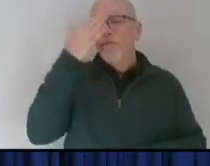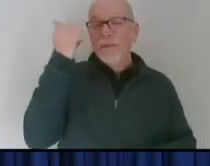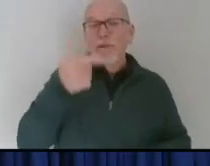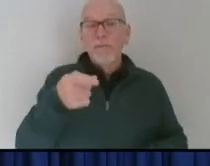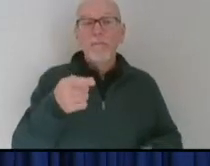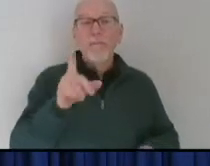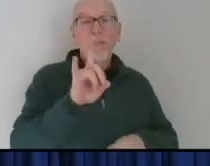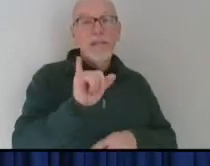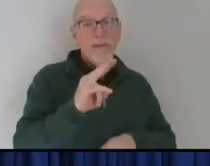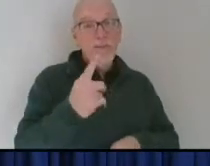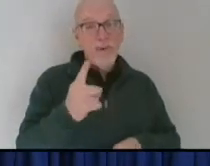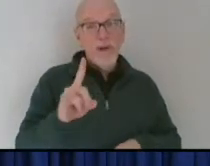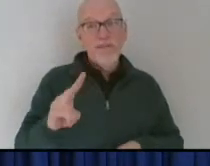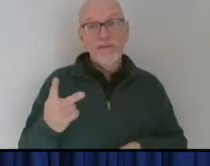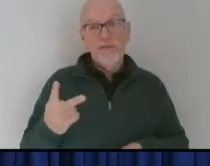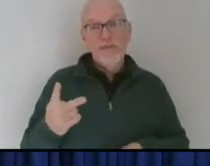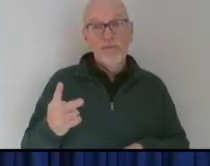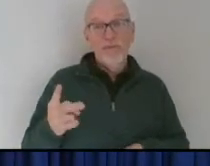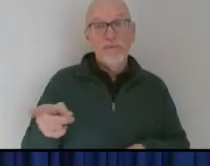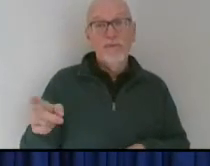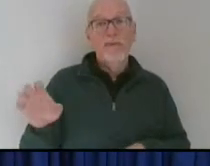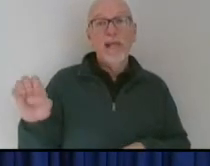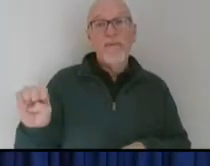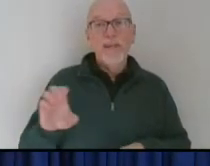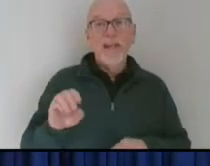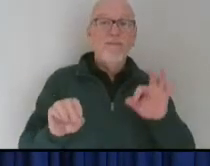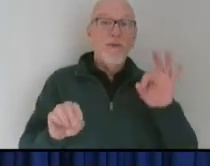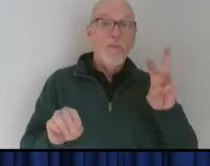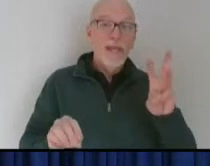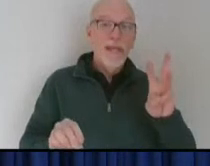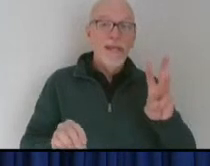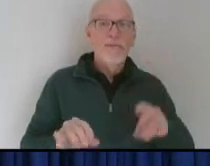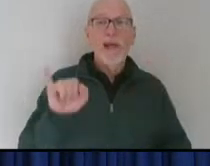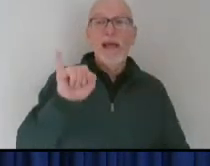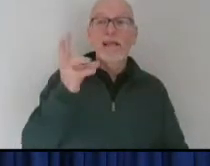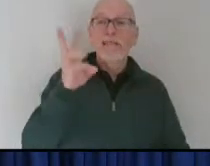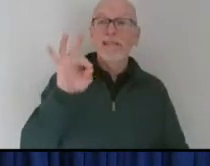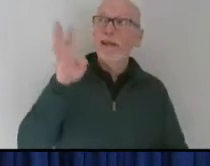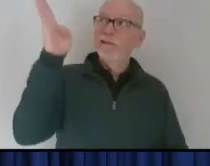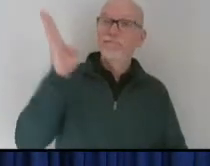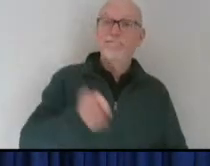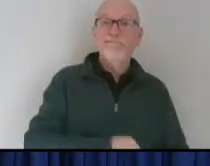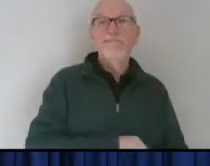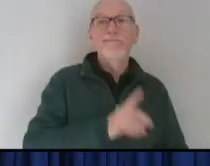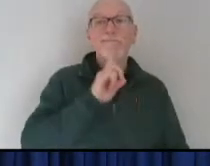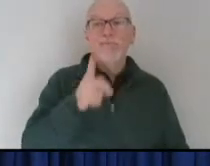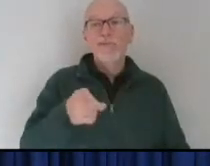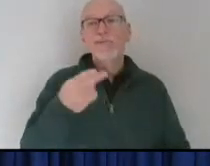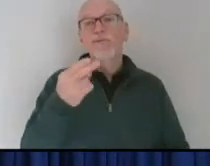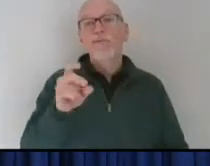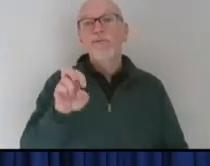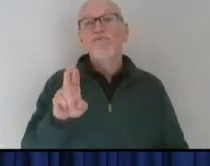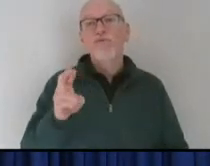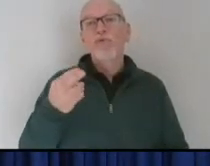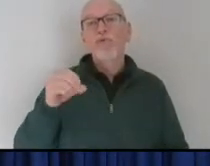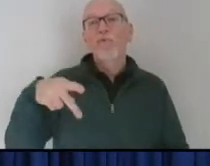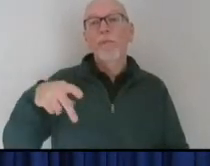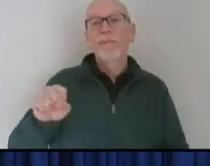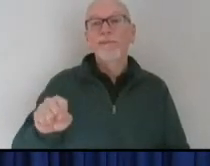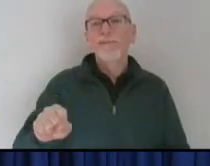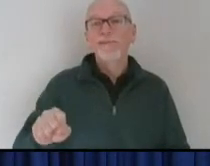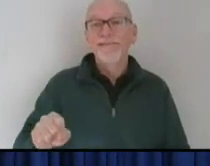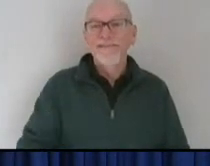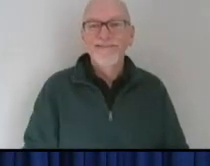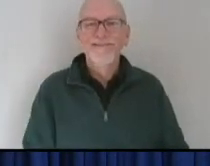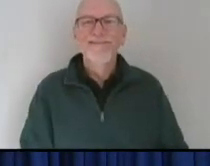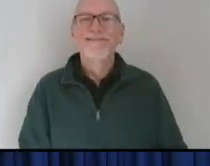I and II in Evansville and Fort Wayne. So I-69 truly is the Hoosier Hoops Highway. Tom Davies, The